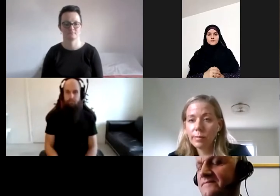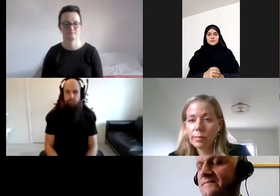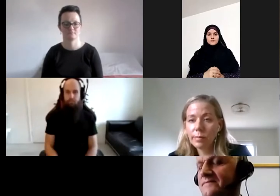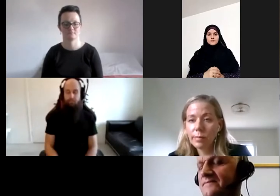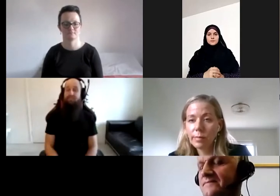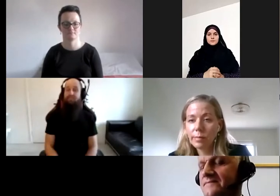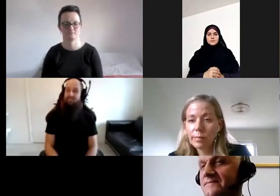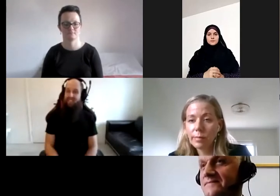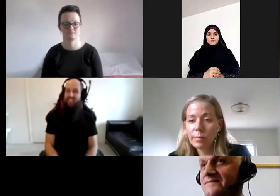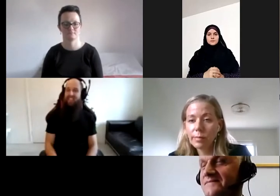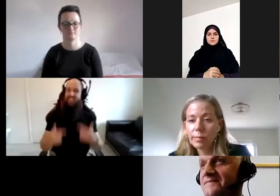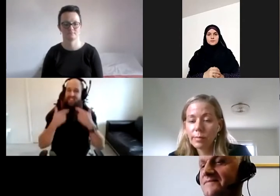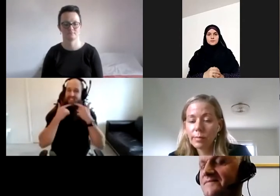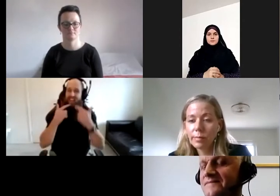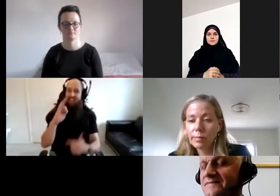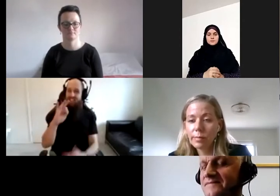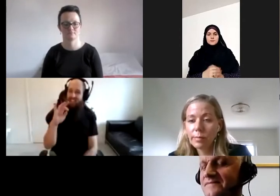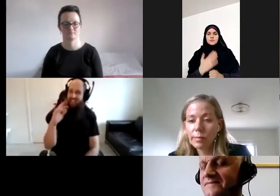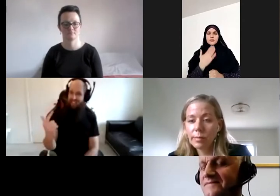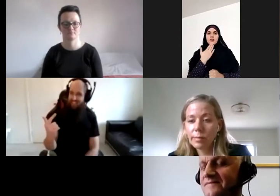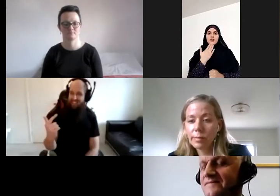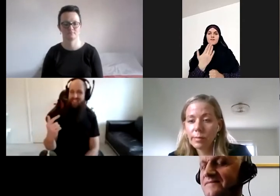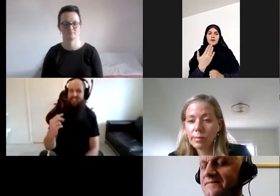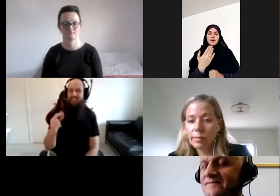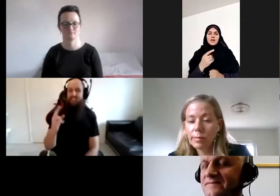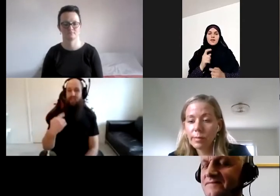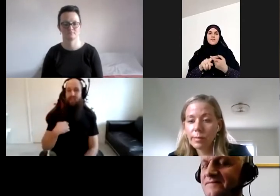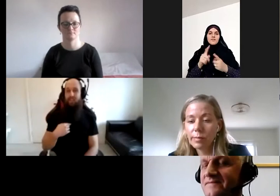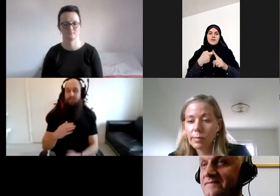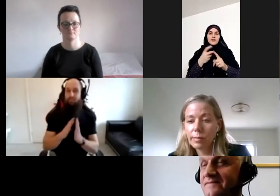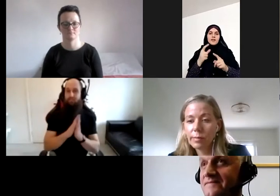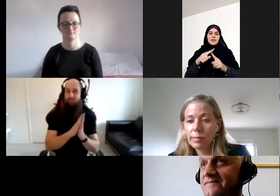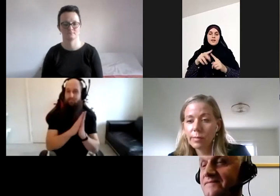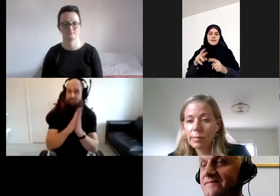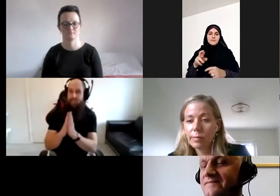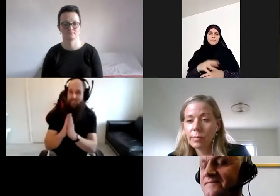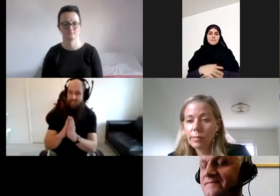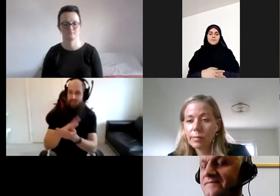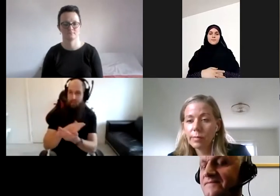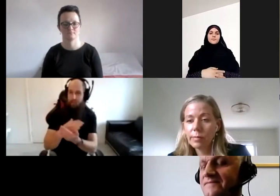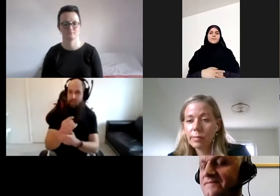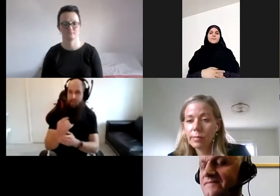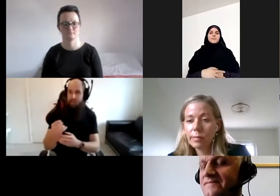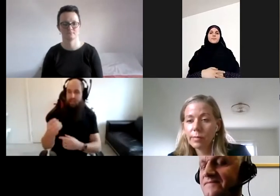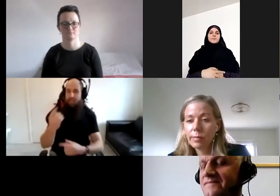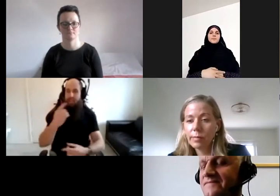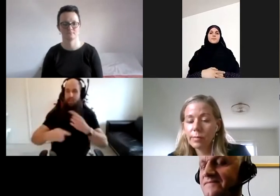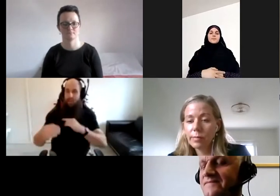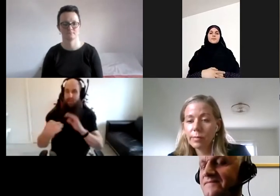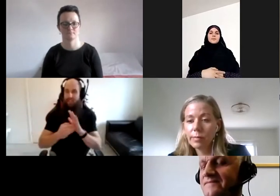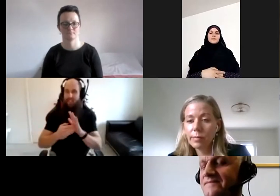Thank you, Fikret. And I will ask the translator to go back to the Bosnian channel.